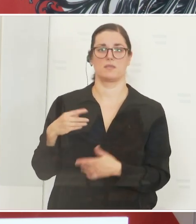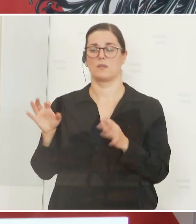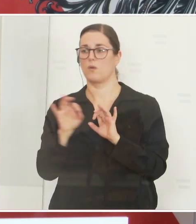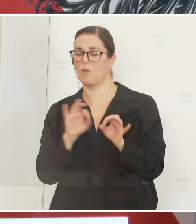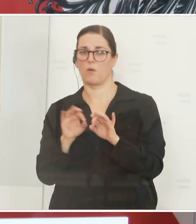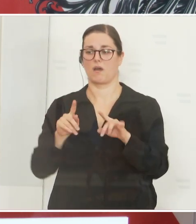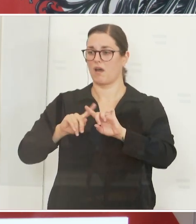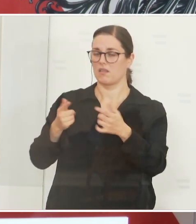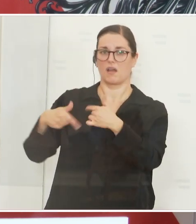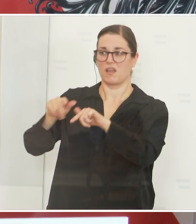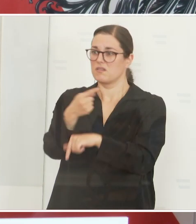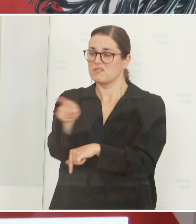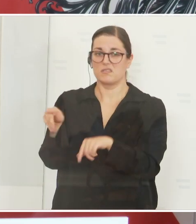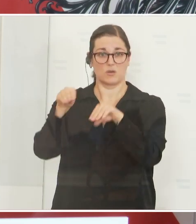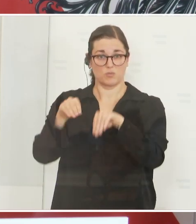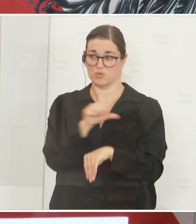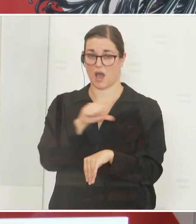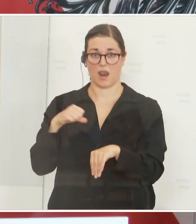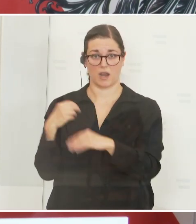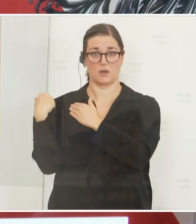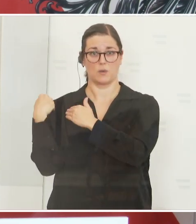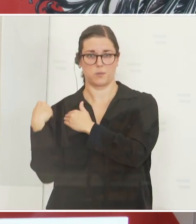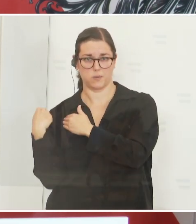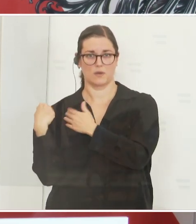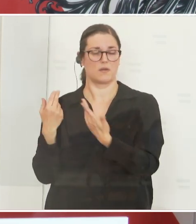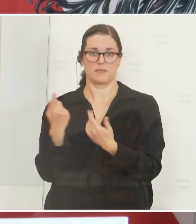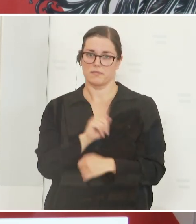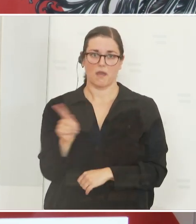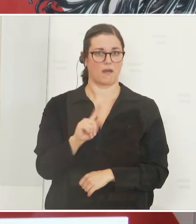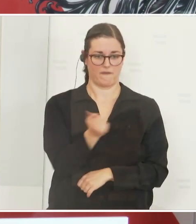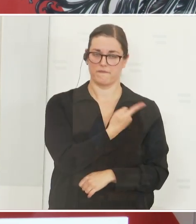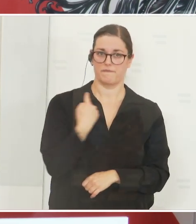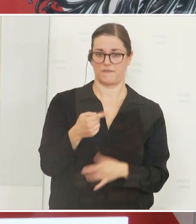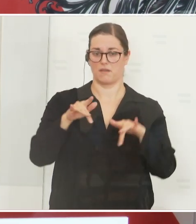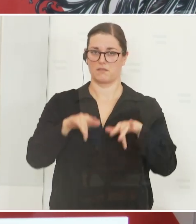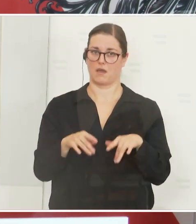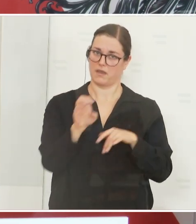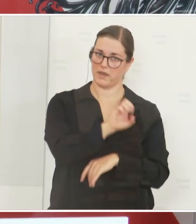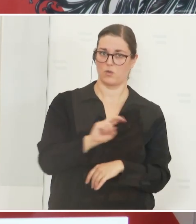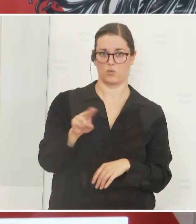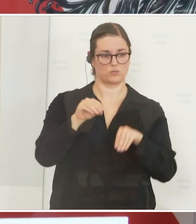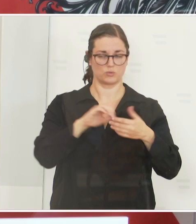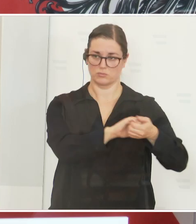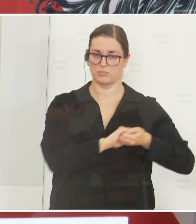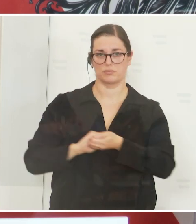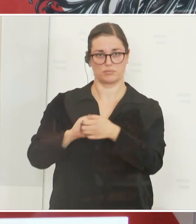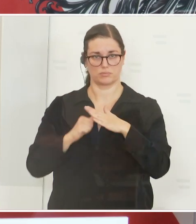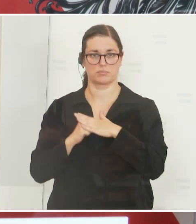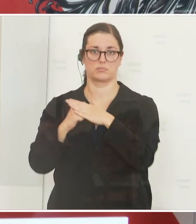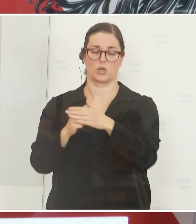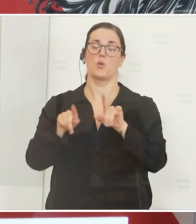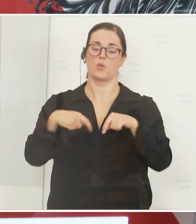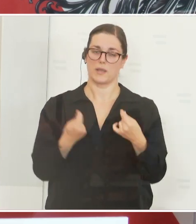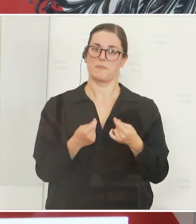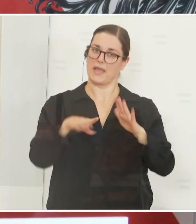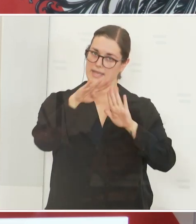to carry the whole burden of protecting our common external border. And we have the legal possibilities